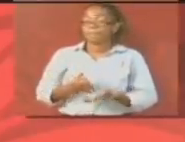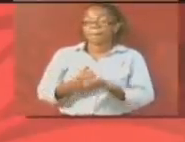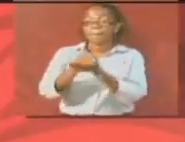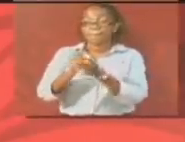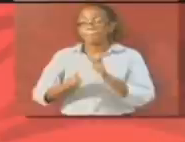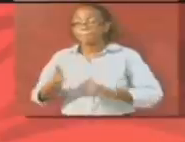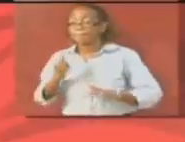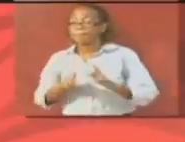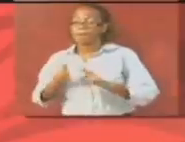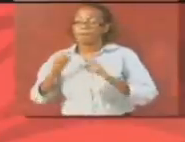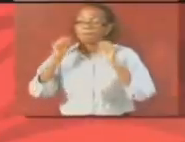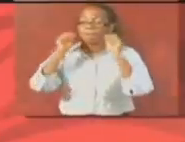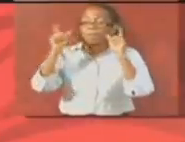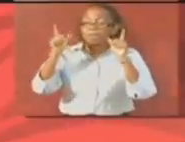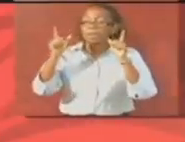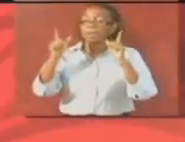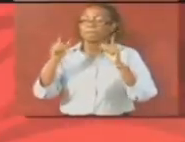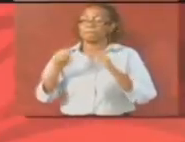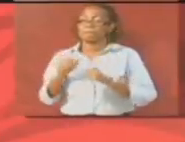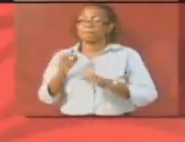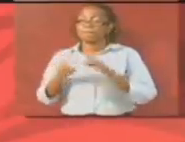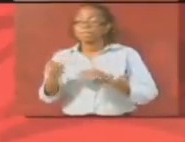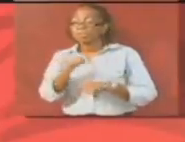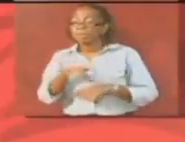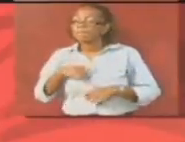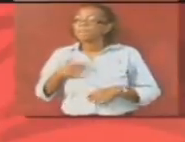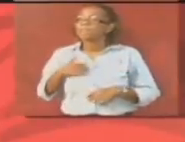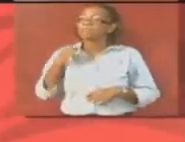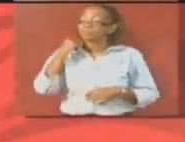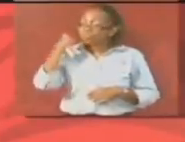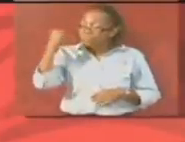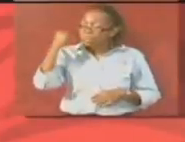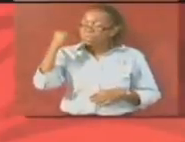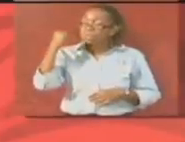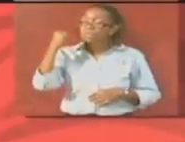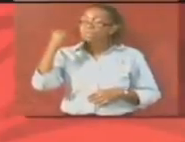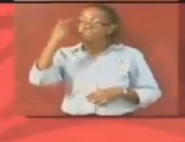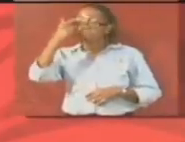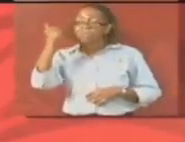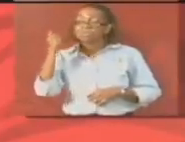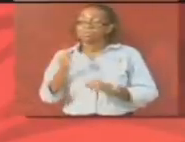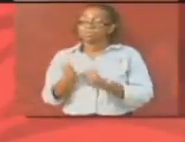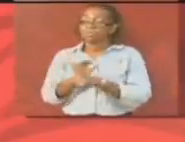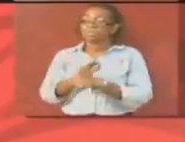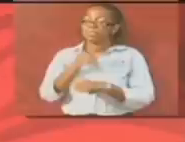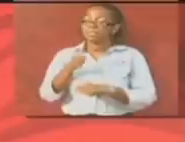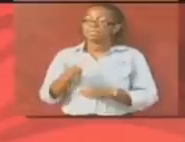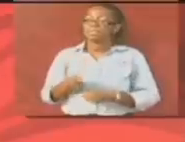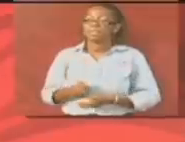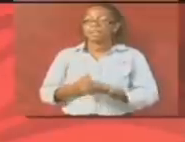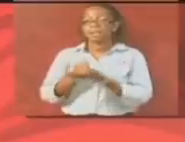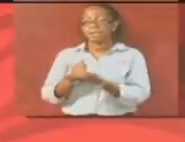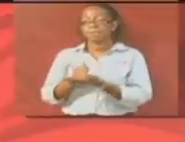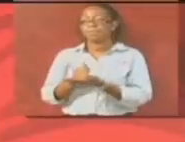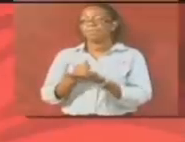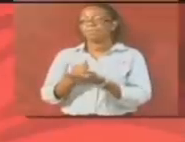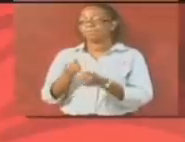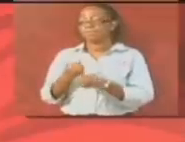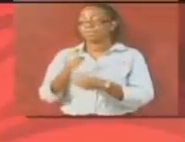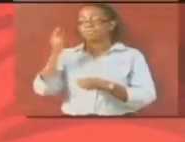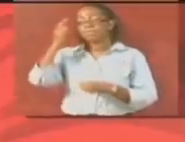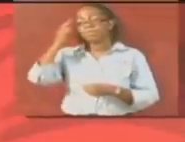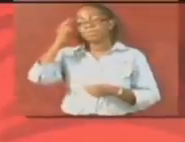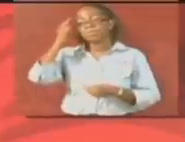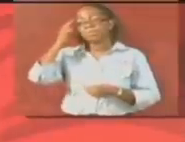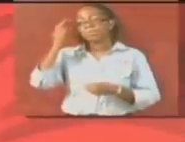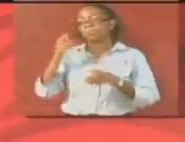of those stresses, the toll pandemics can take on our mental health, and where they can get help if they need to, and how to